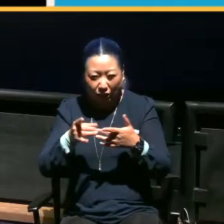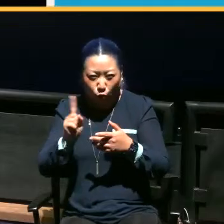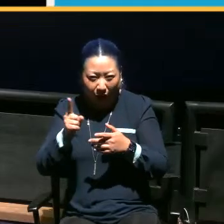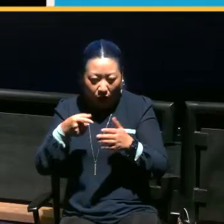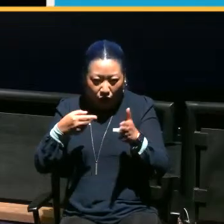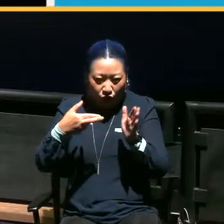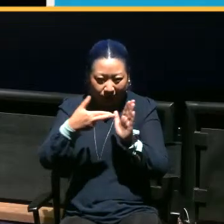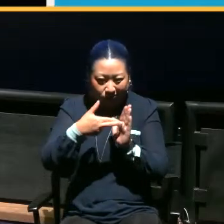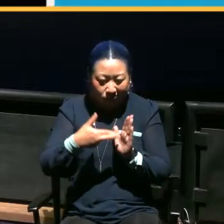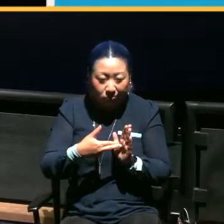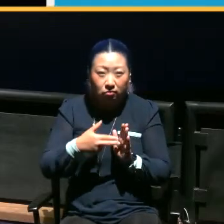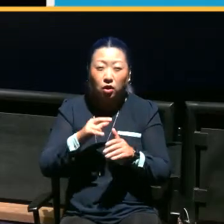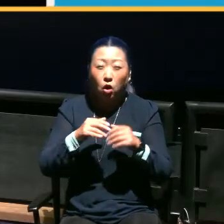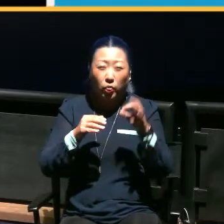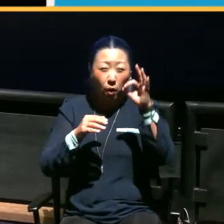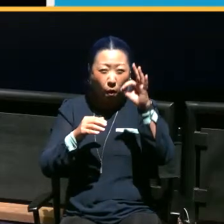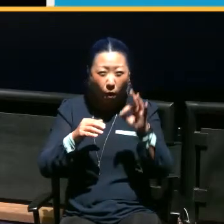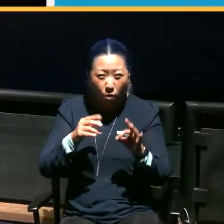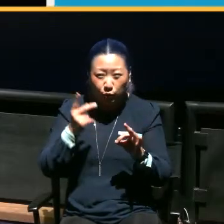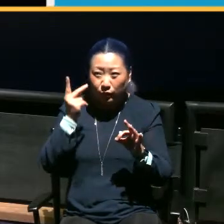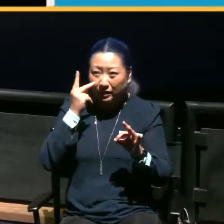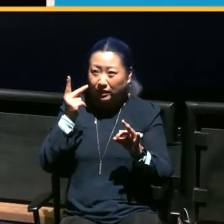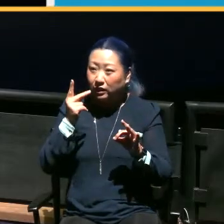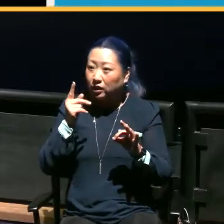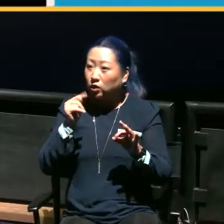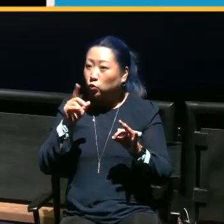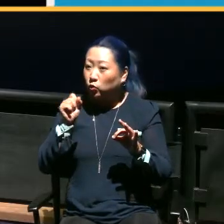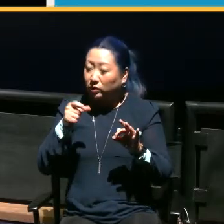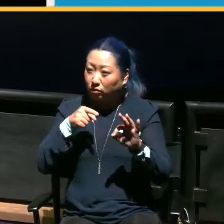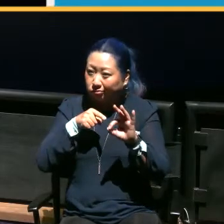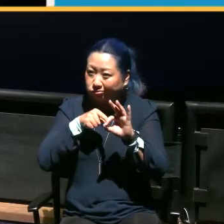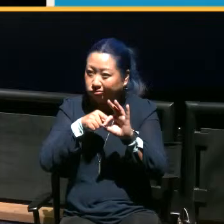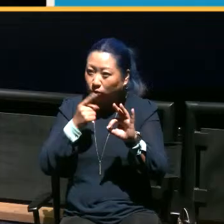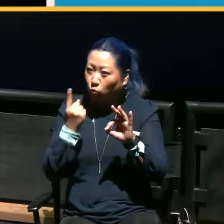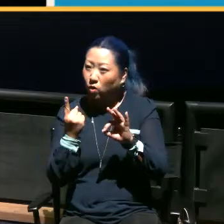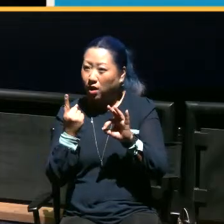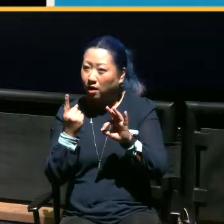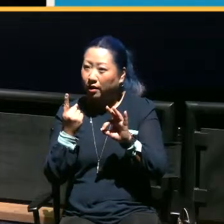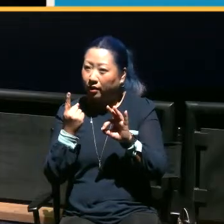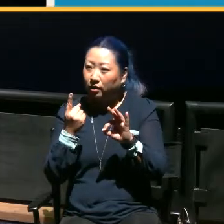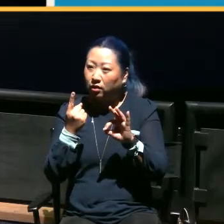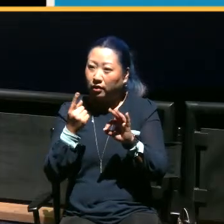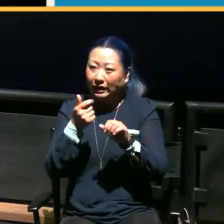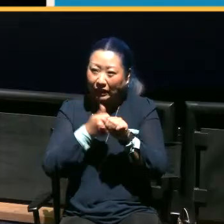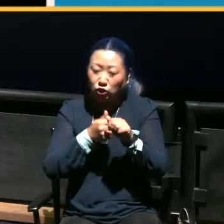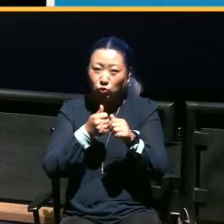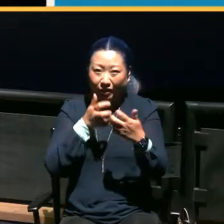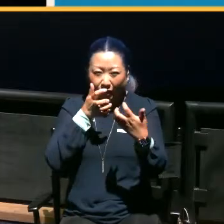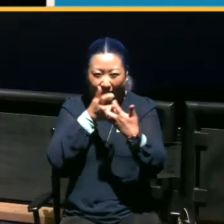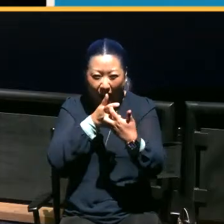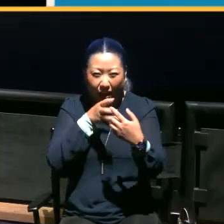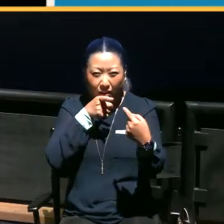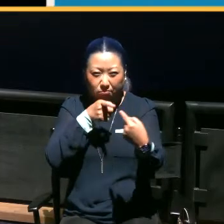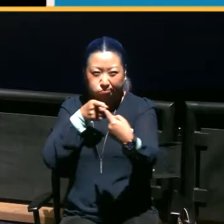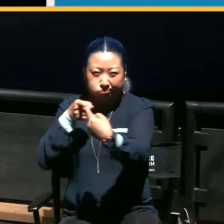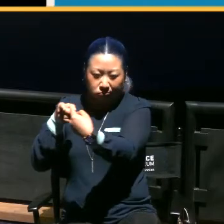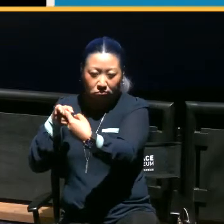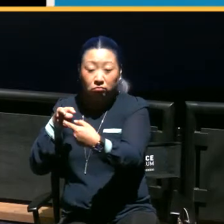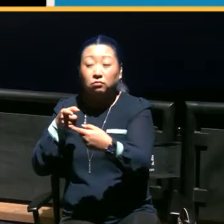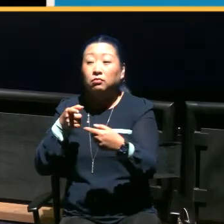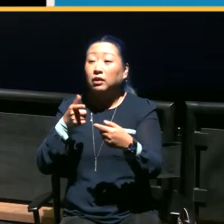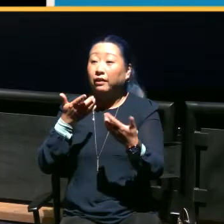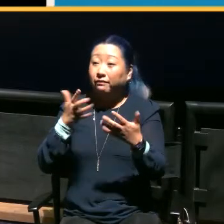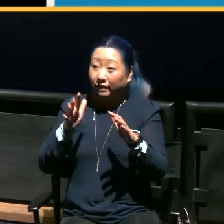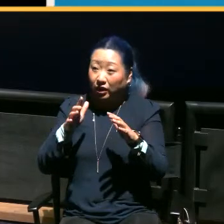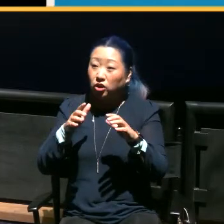these little holes, these are all holes. You can see the tool going through one of them. They line up with all those little screws. And once they come out, they would kind of float inside